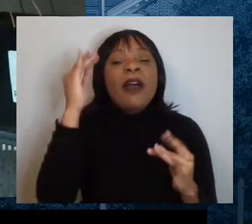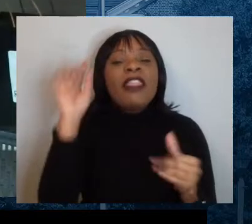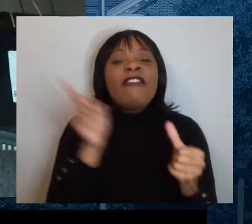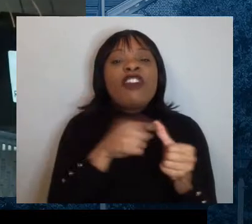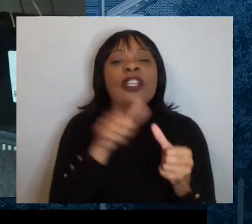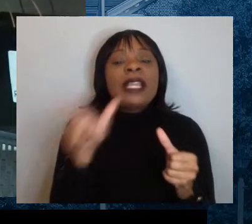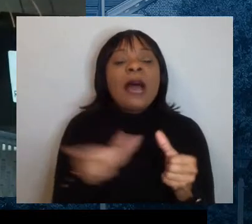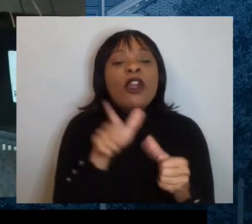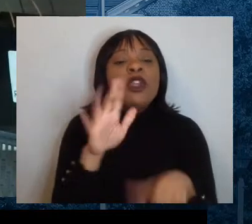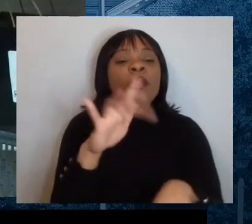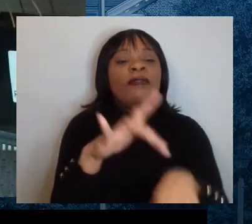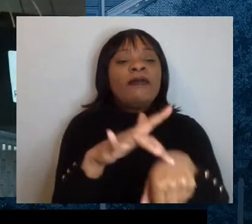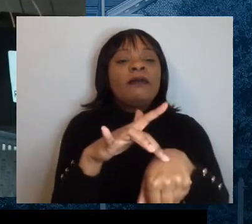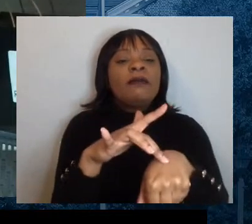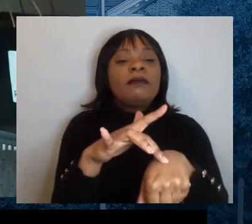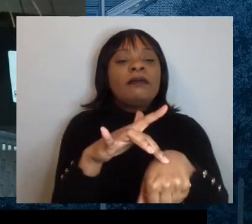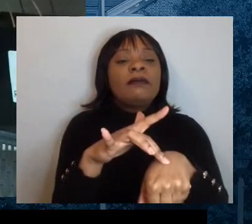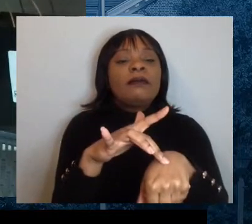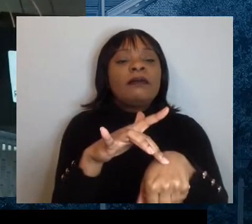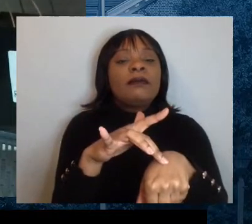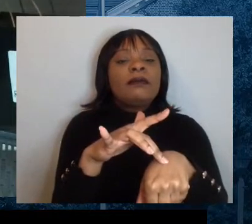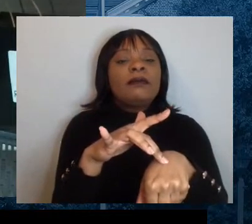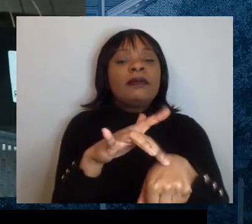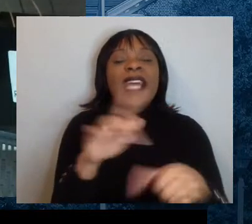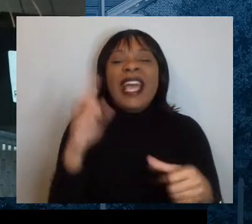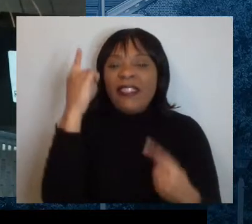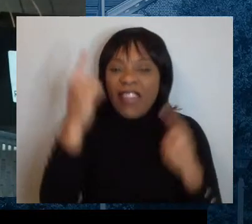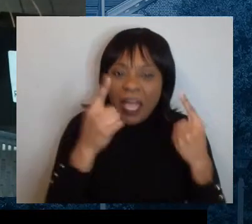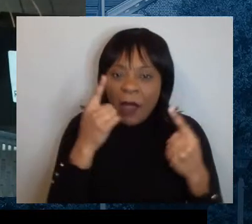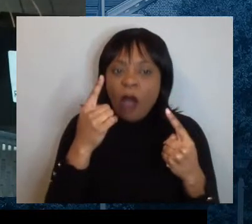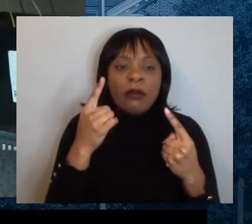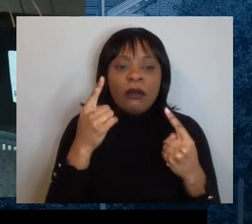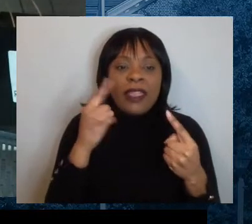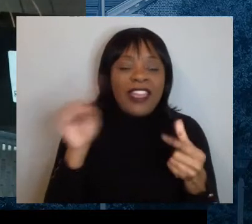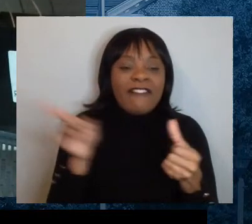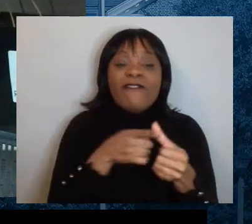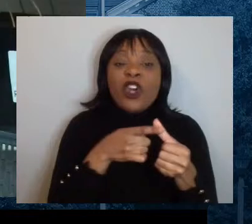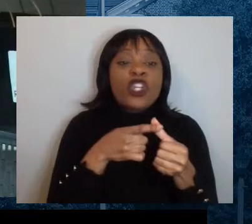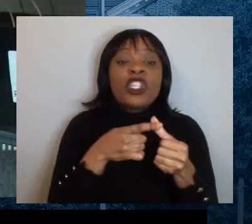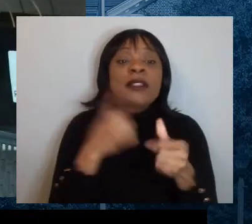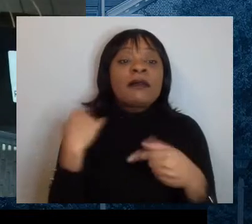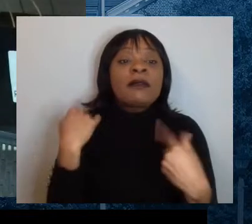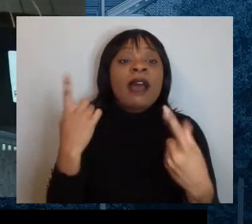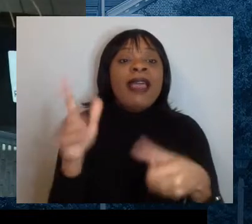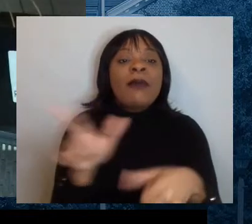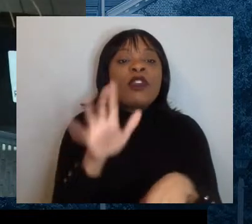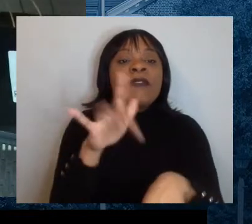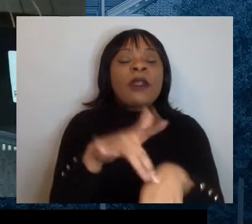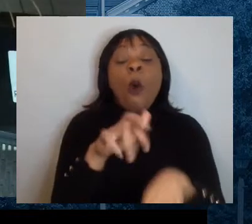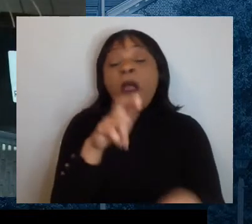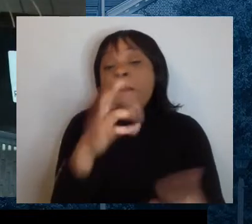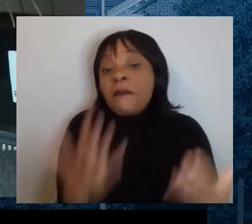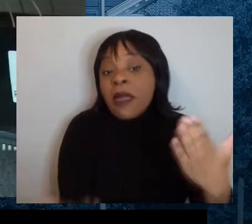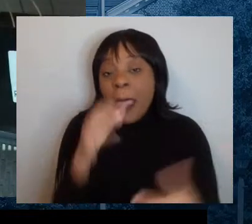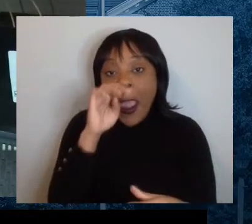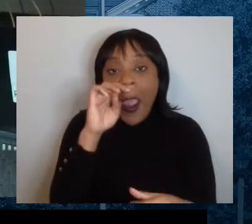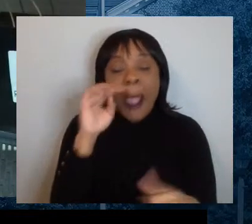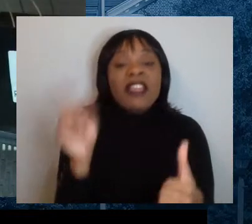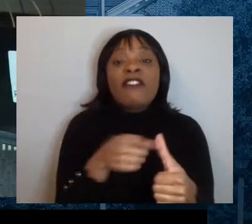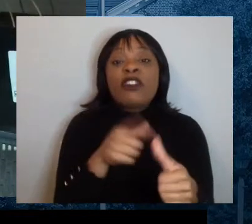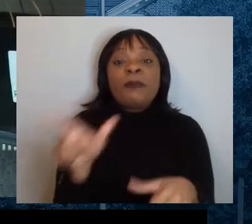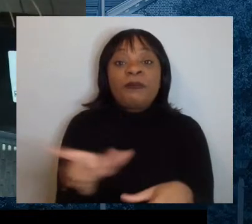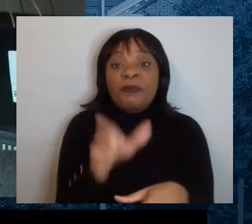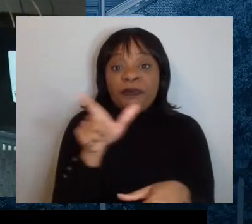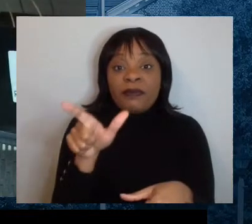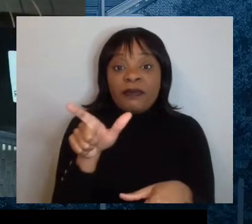visited. Think about the first library you ever visited. Or maybe the first library